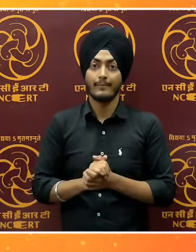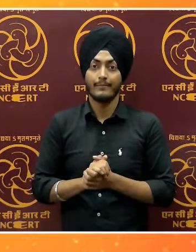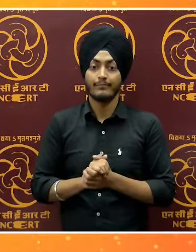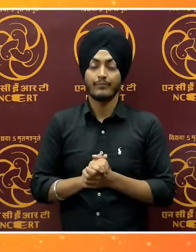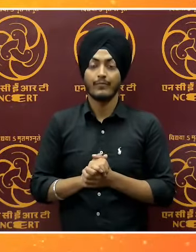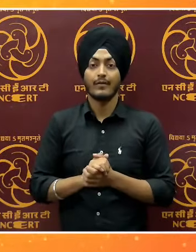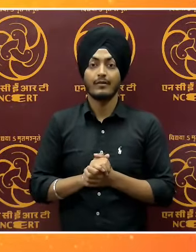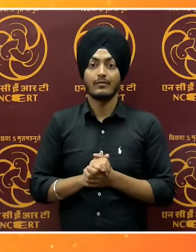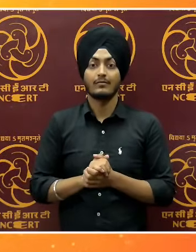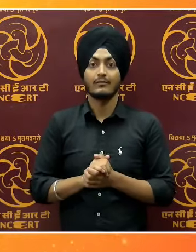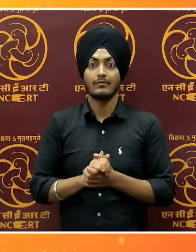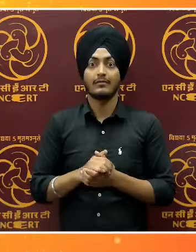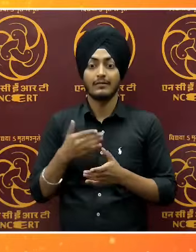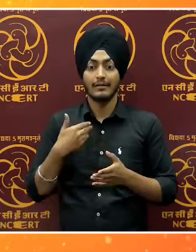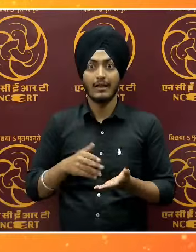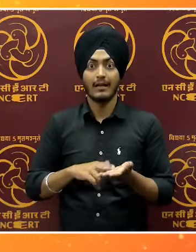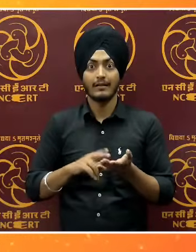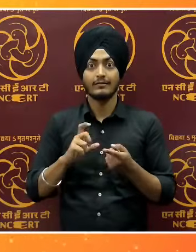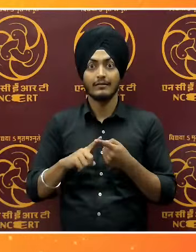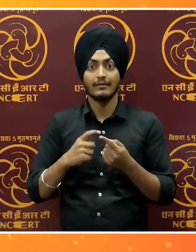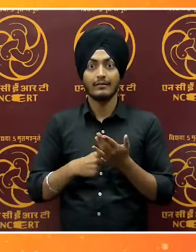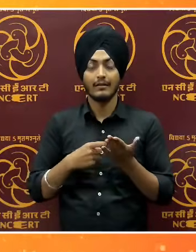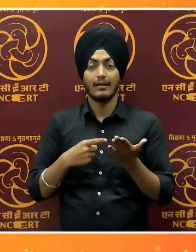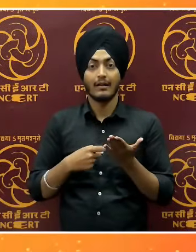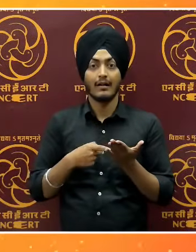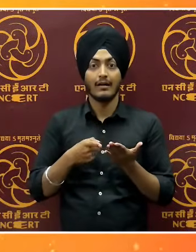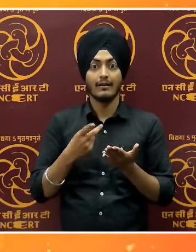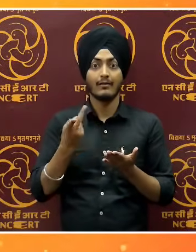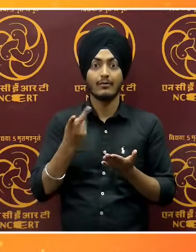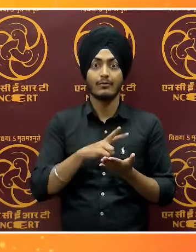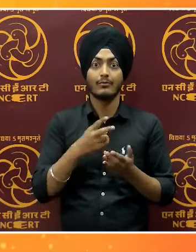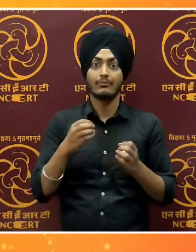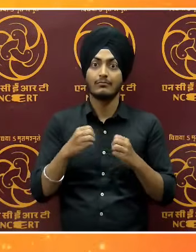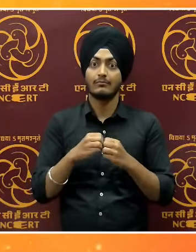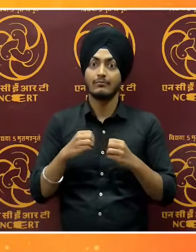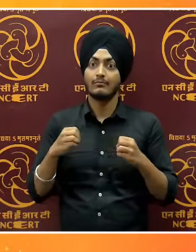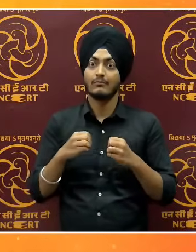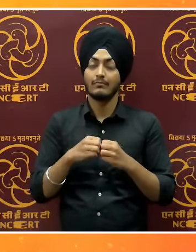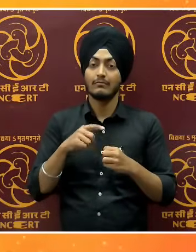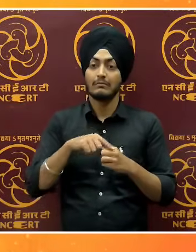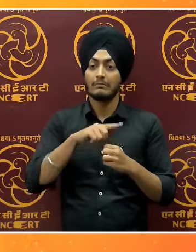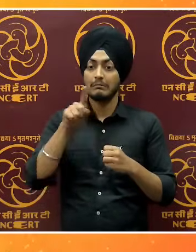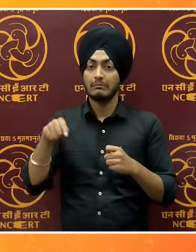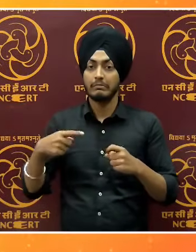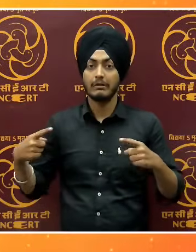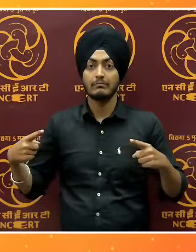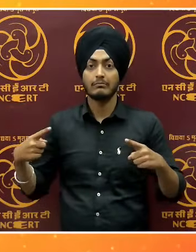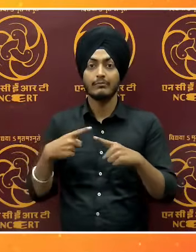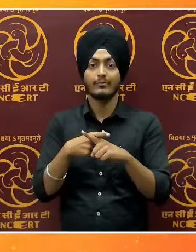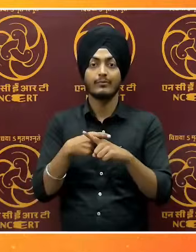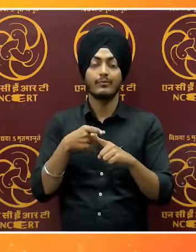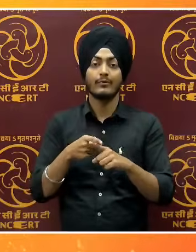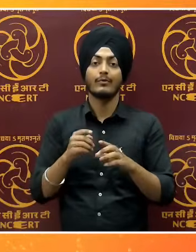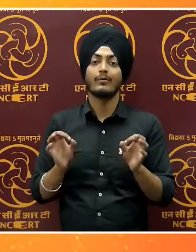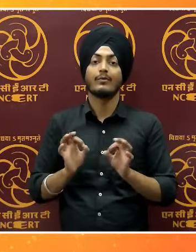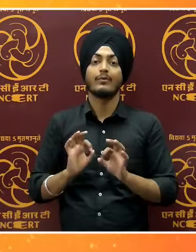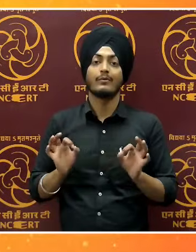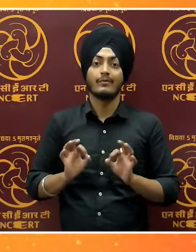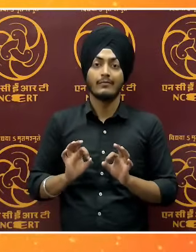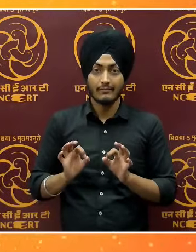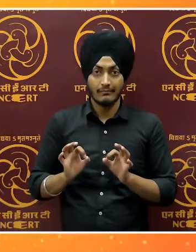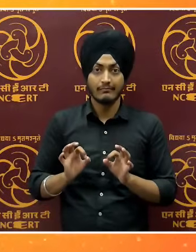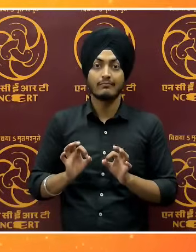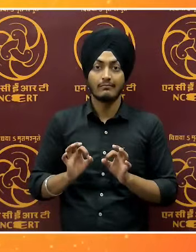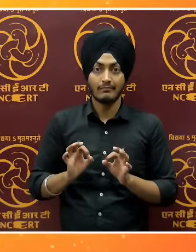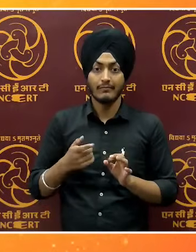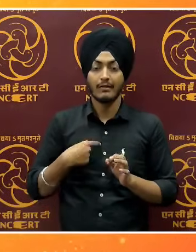also, it is mentioned in our NCERT textbook like two magnetic fields lines do not intersect each other. But Yes, yes, can we also